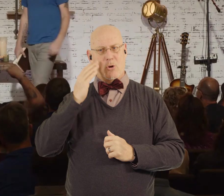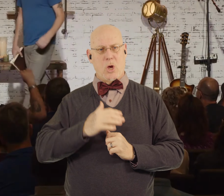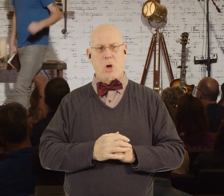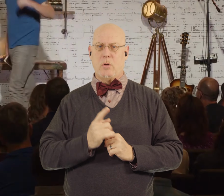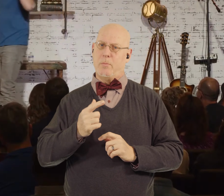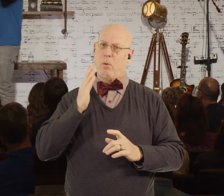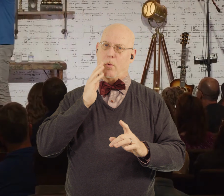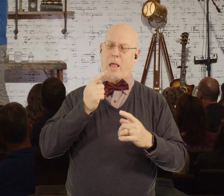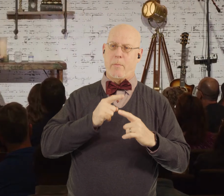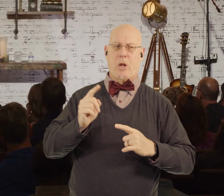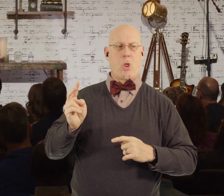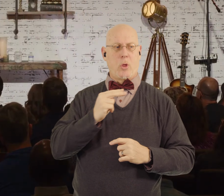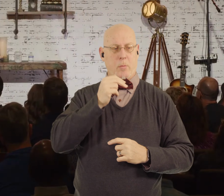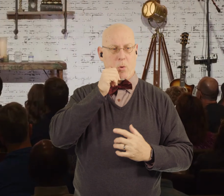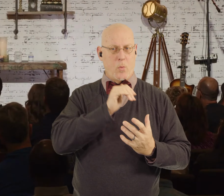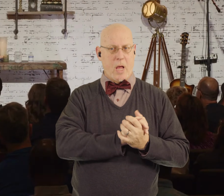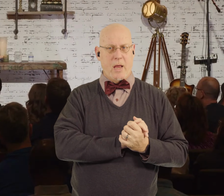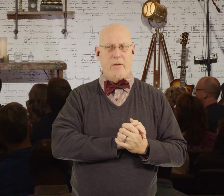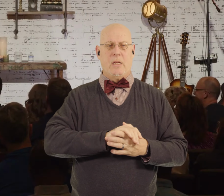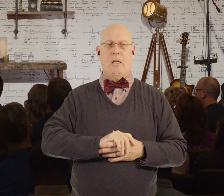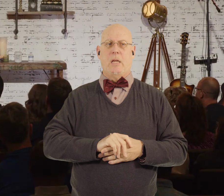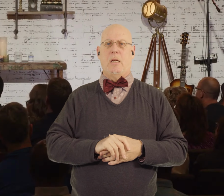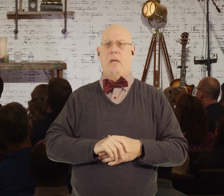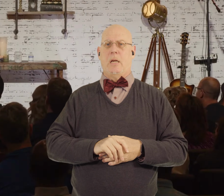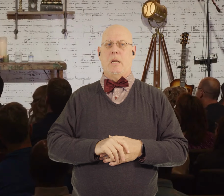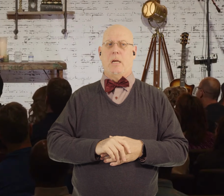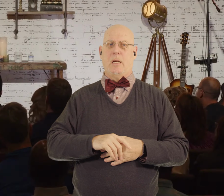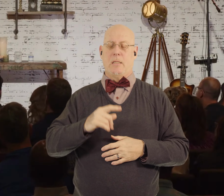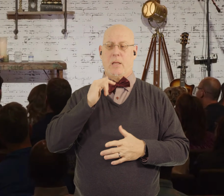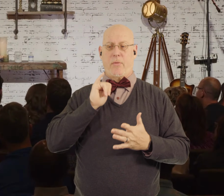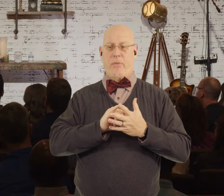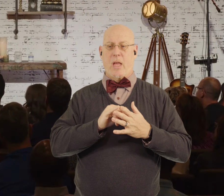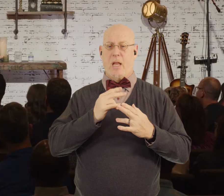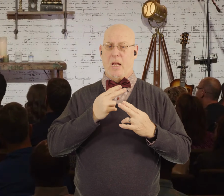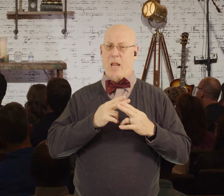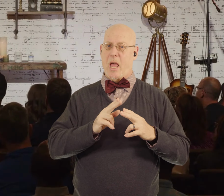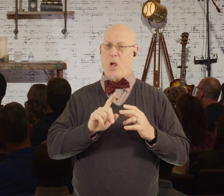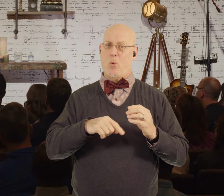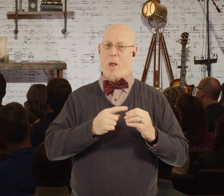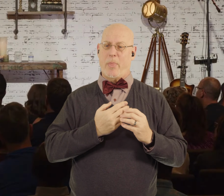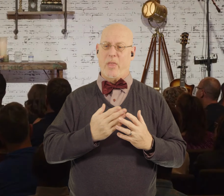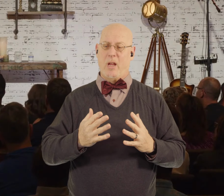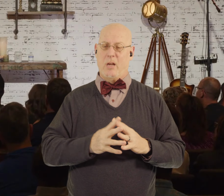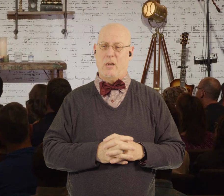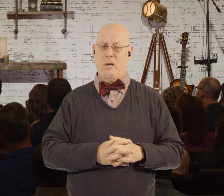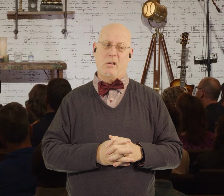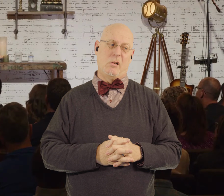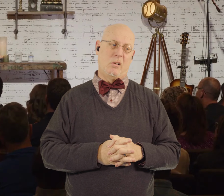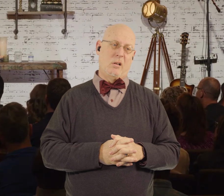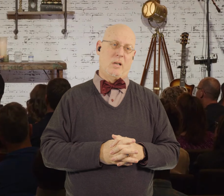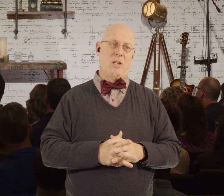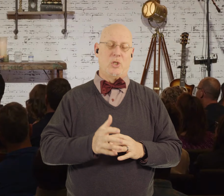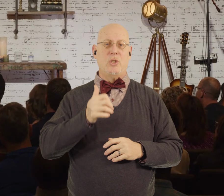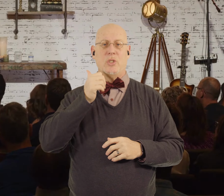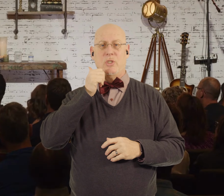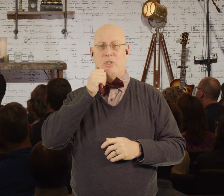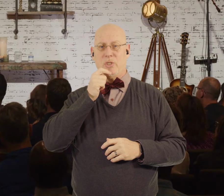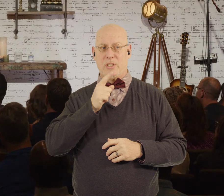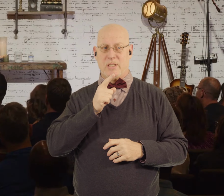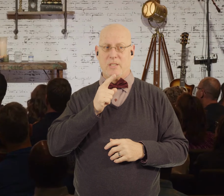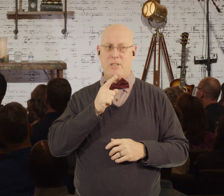And I'm like, man, I don't know, like, something's gonna happen. So I look over at my wife, I'm like, look, that egg wrap thing.